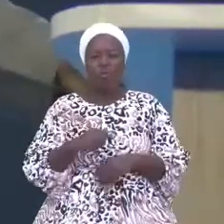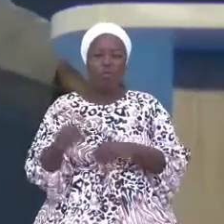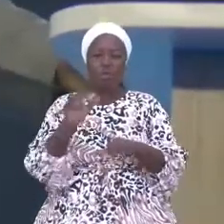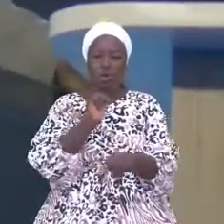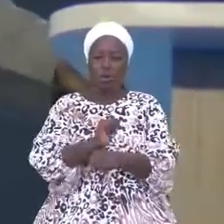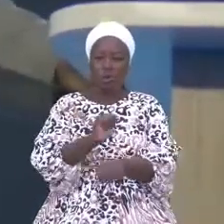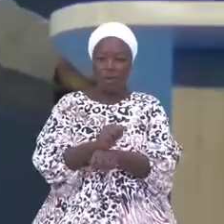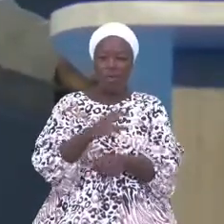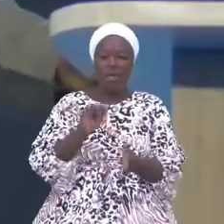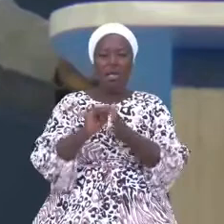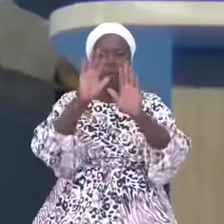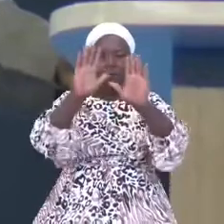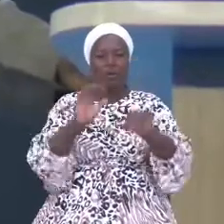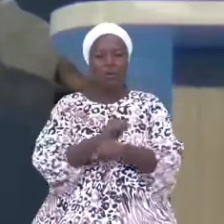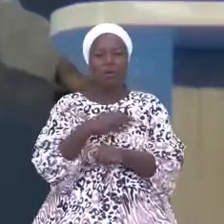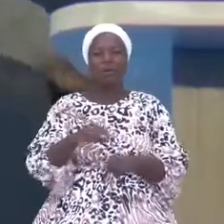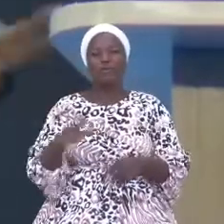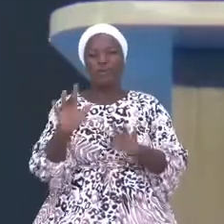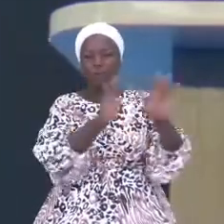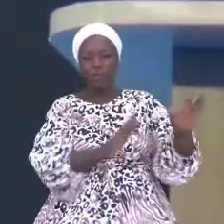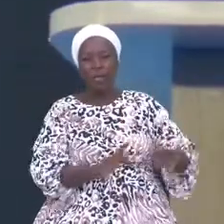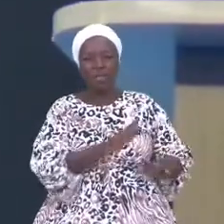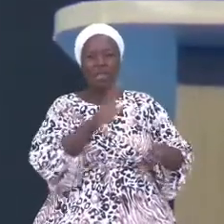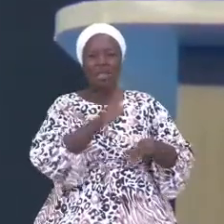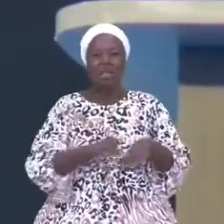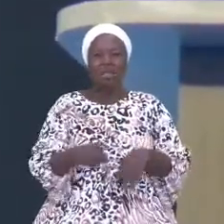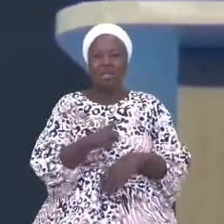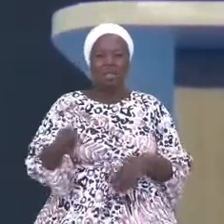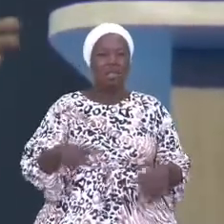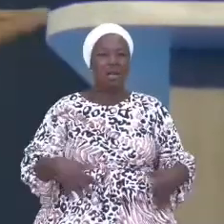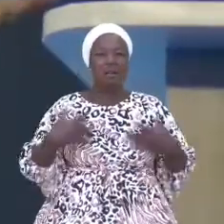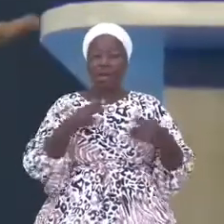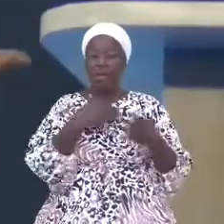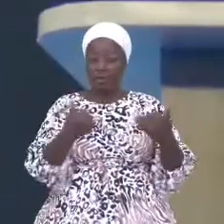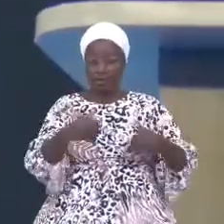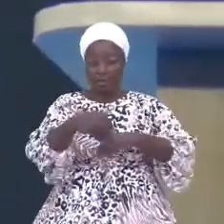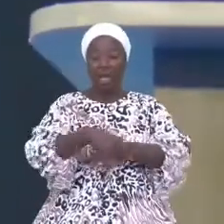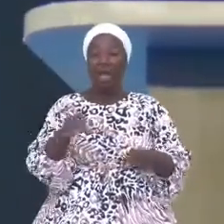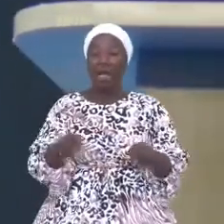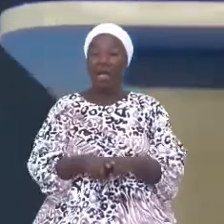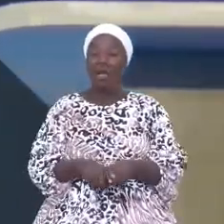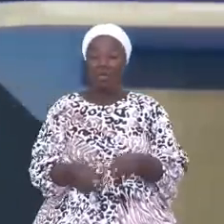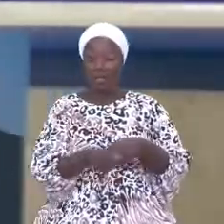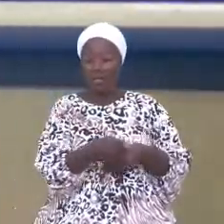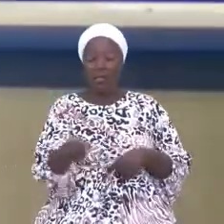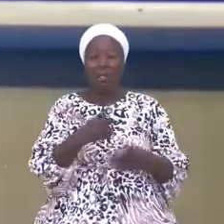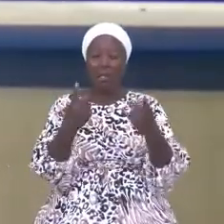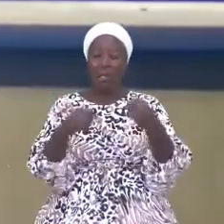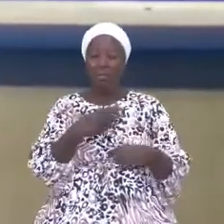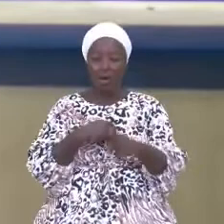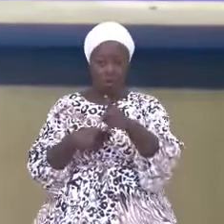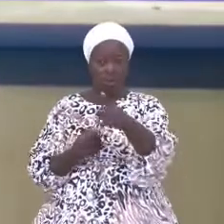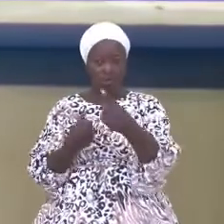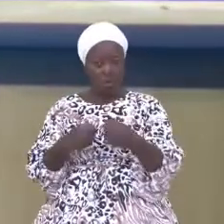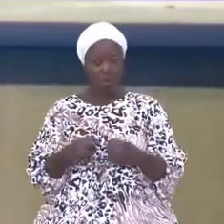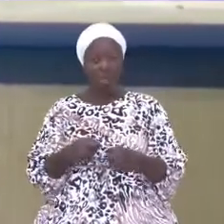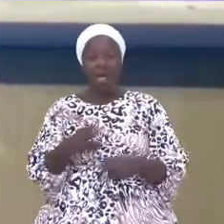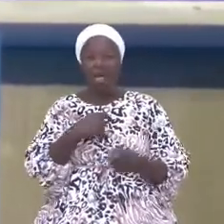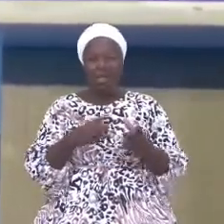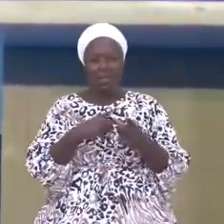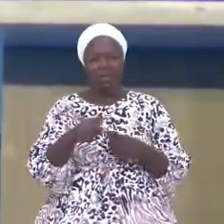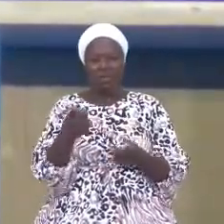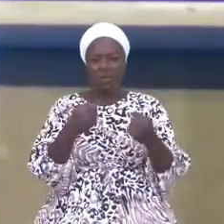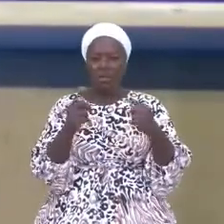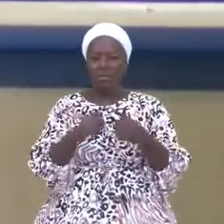the miracle of mercy in their lives. And tonight, as they came and you come, and you come